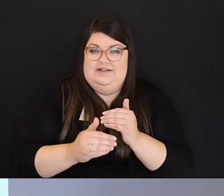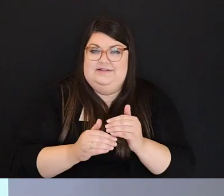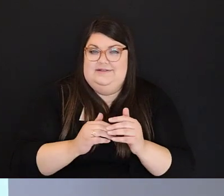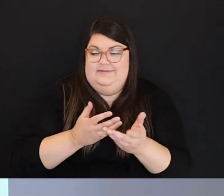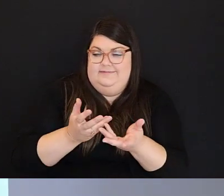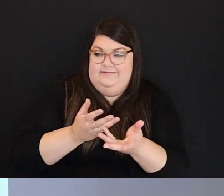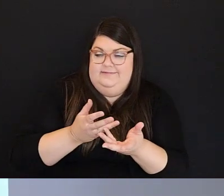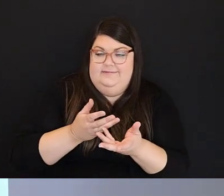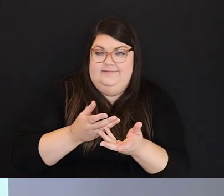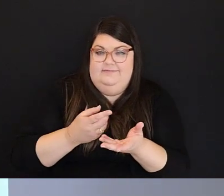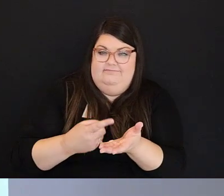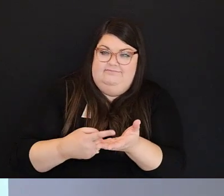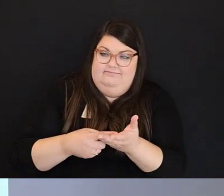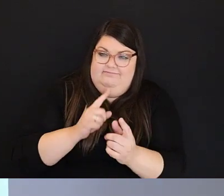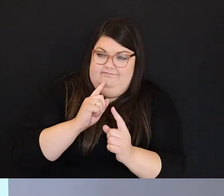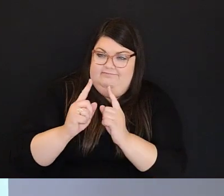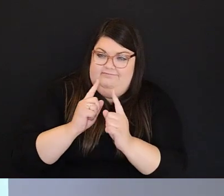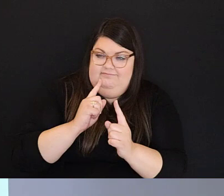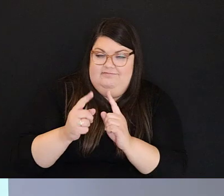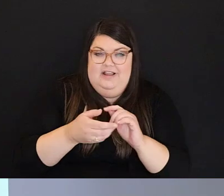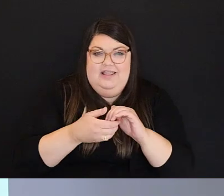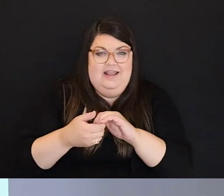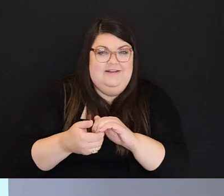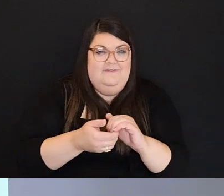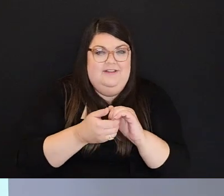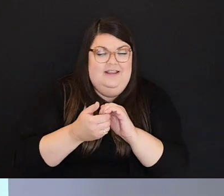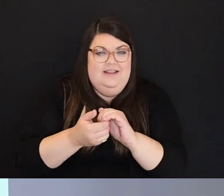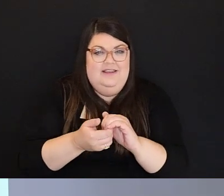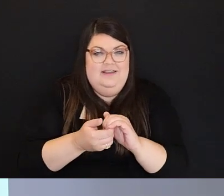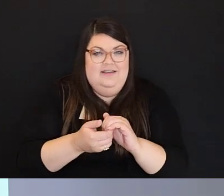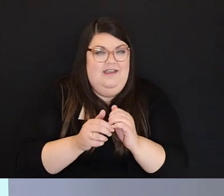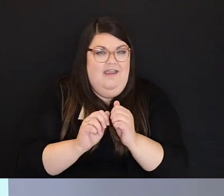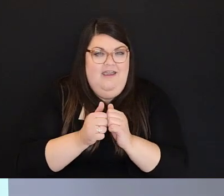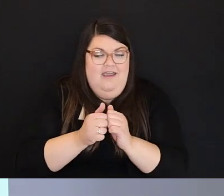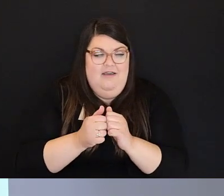back and forth collectively to